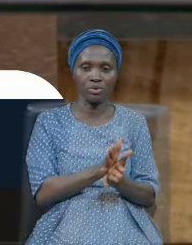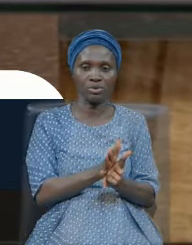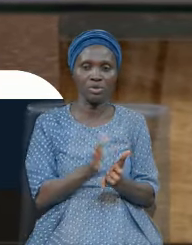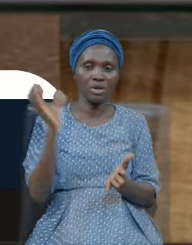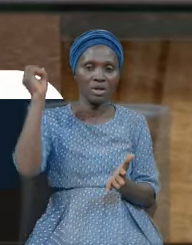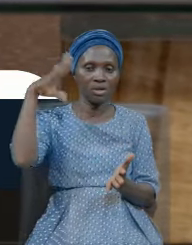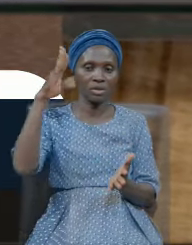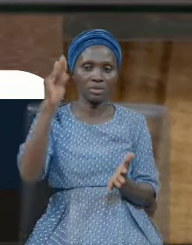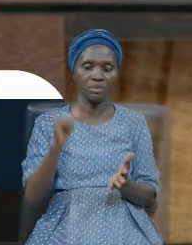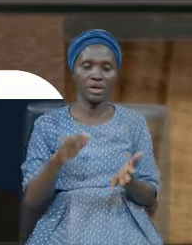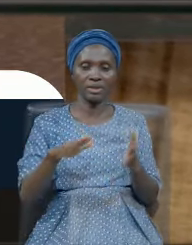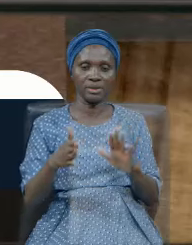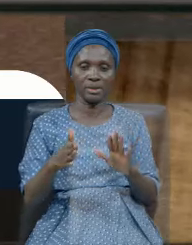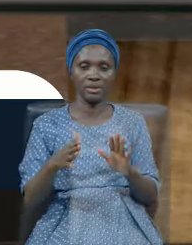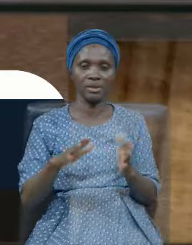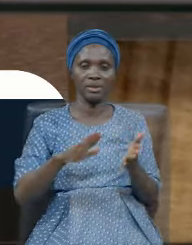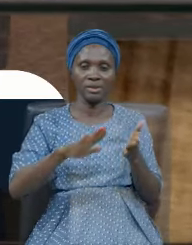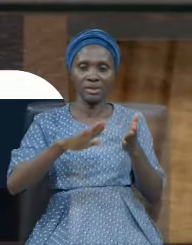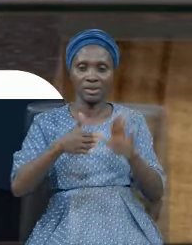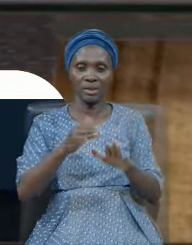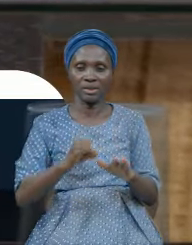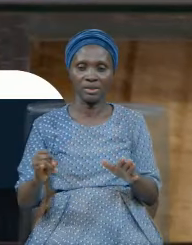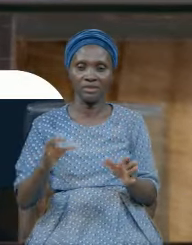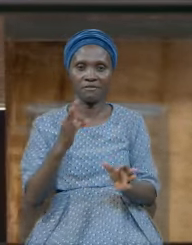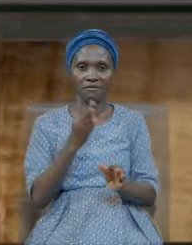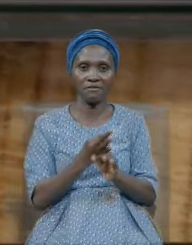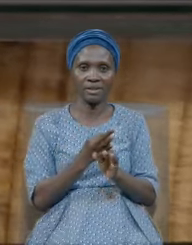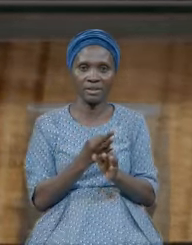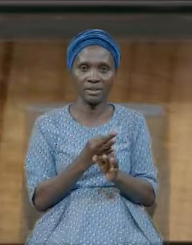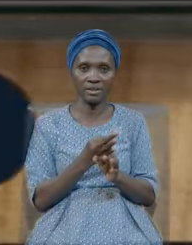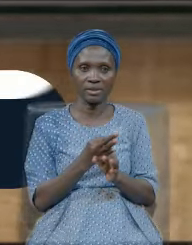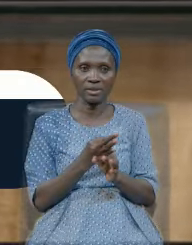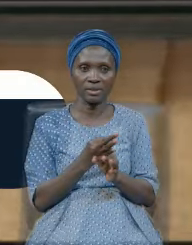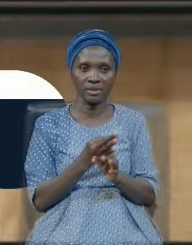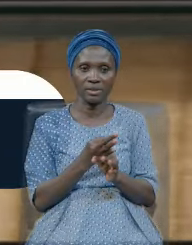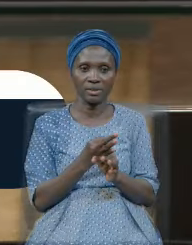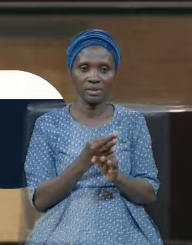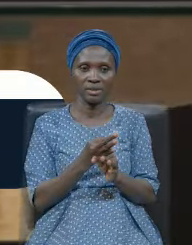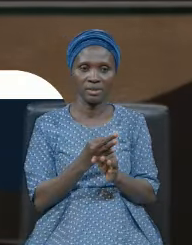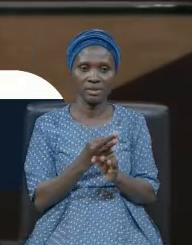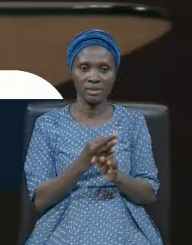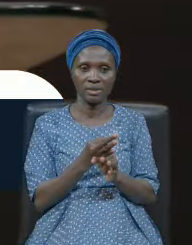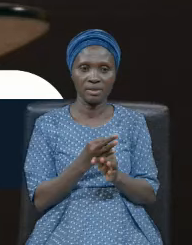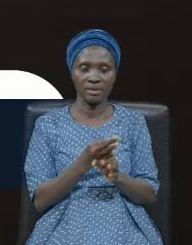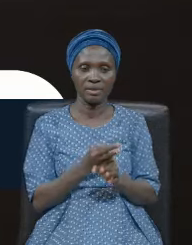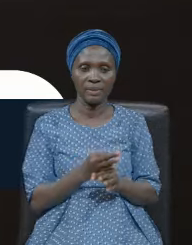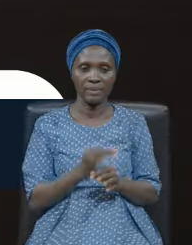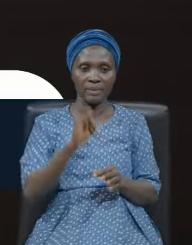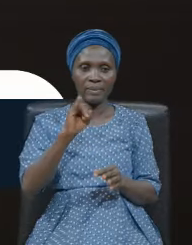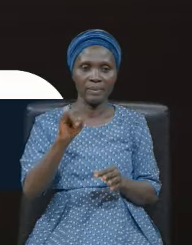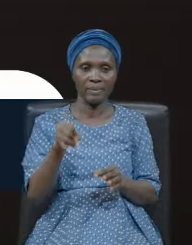deadening faith. It tells us in James chapter 2, verse 17.